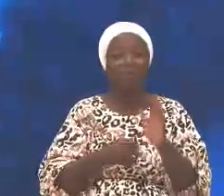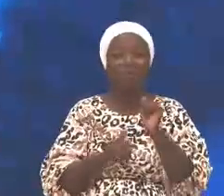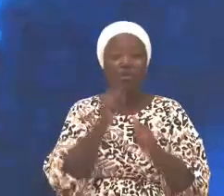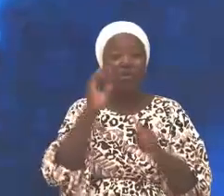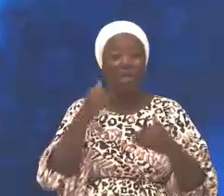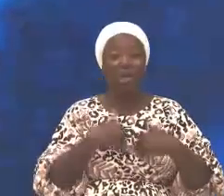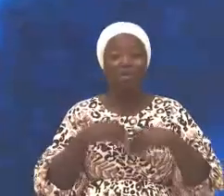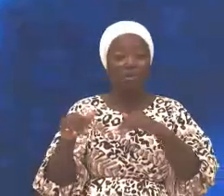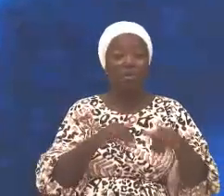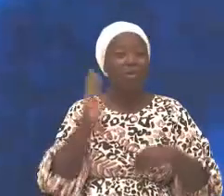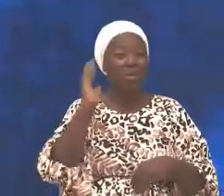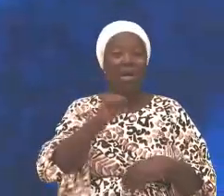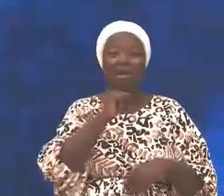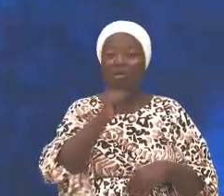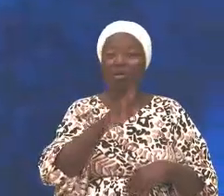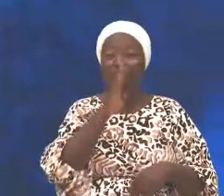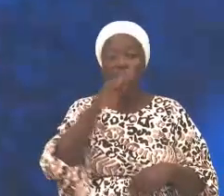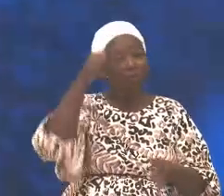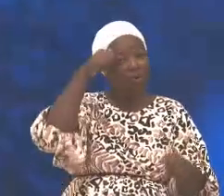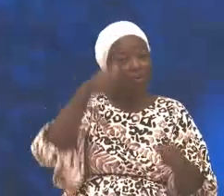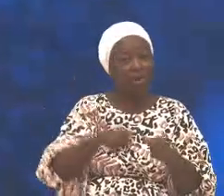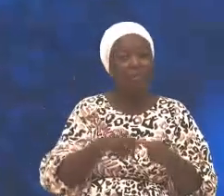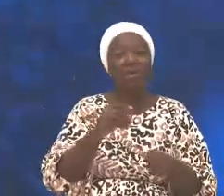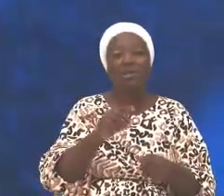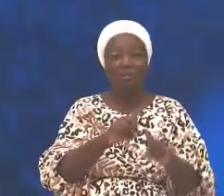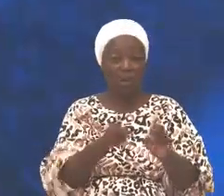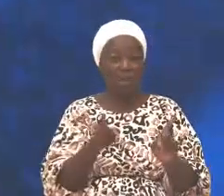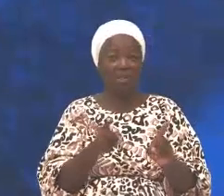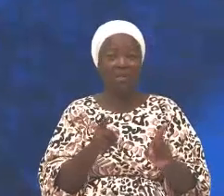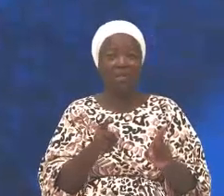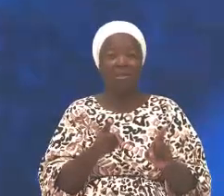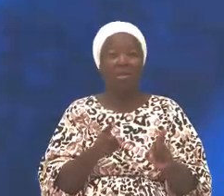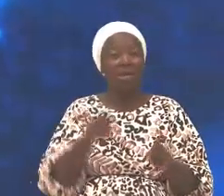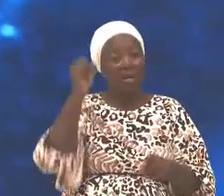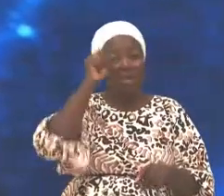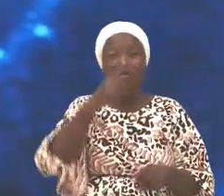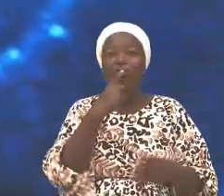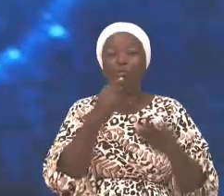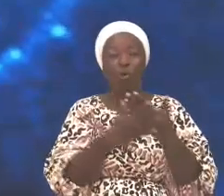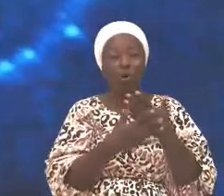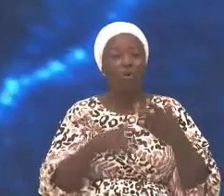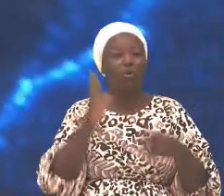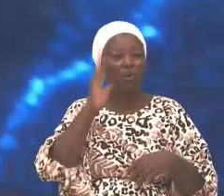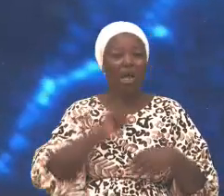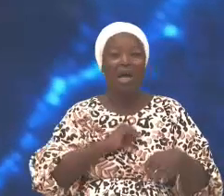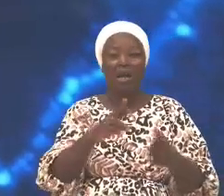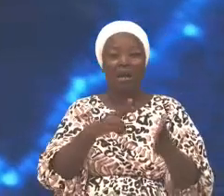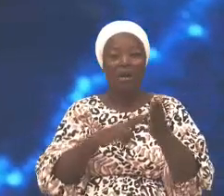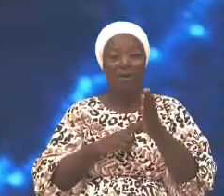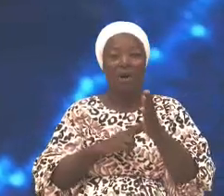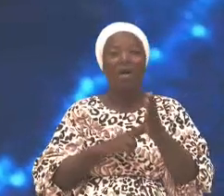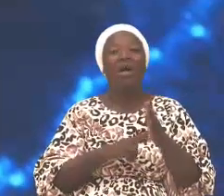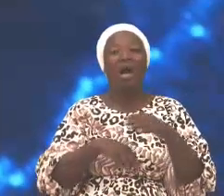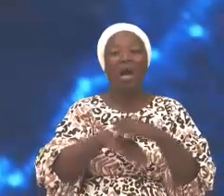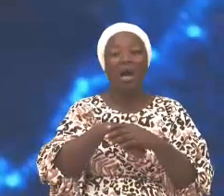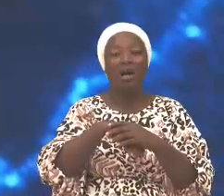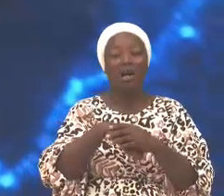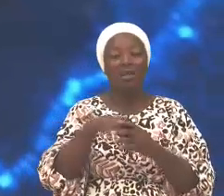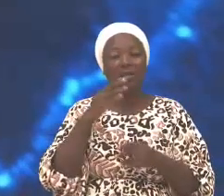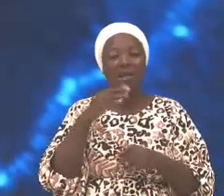shall not be remembered. But his blood will I require at thine hand. In